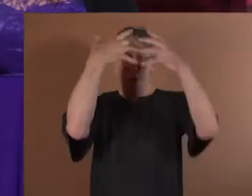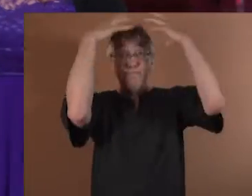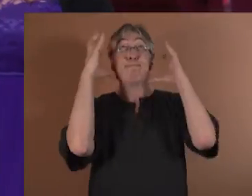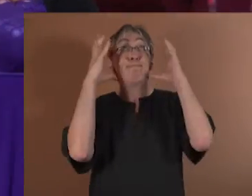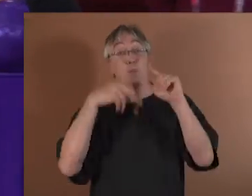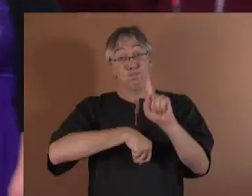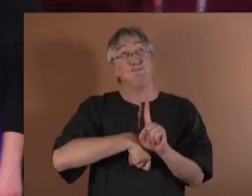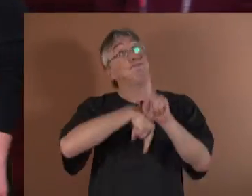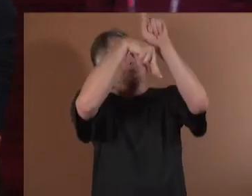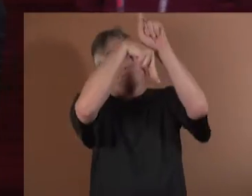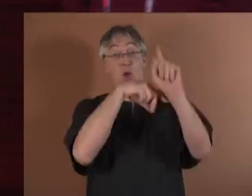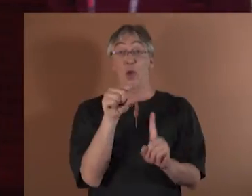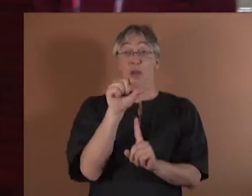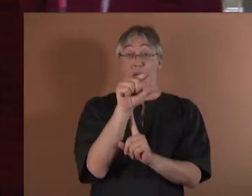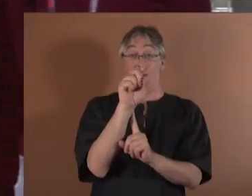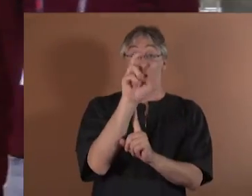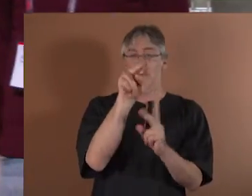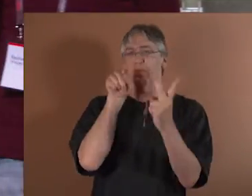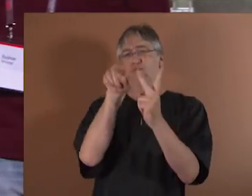Gagarin. I'll give you Jesus.